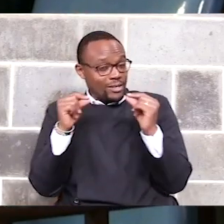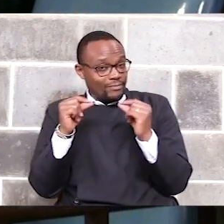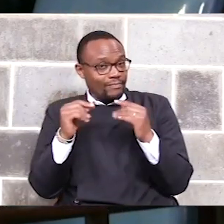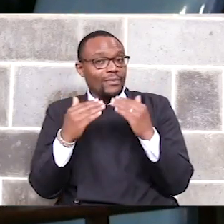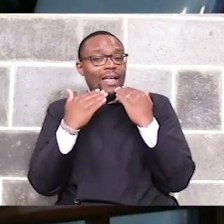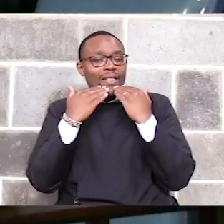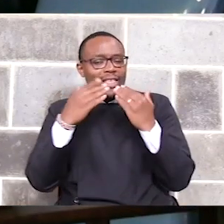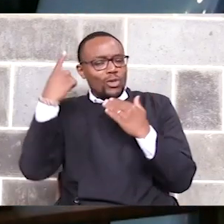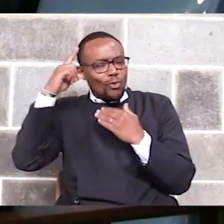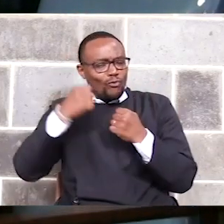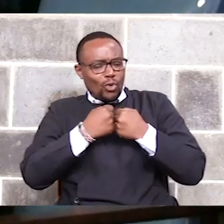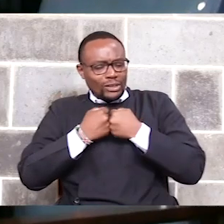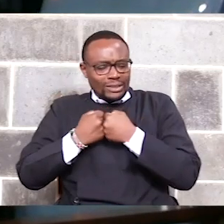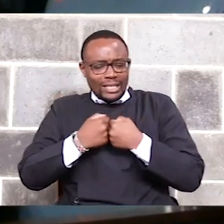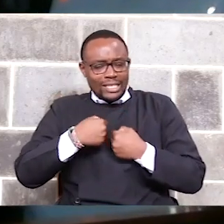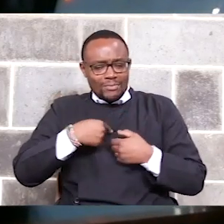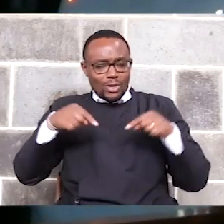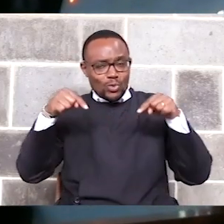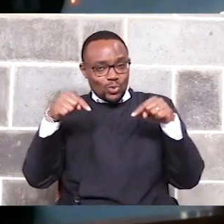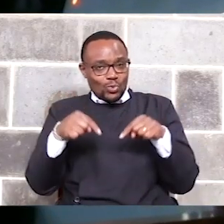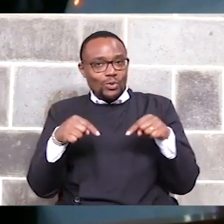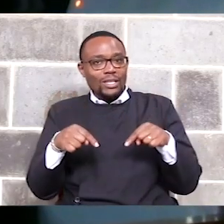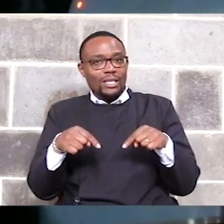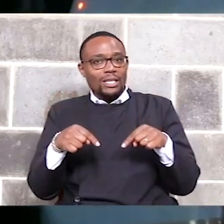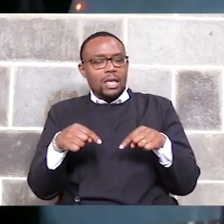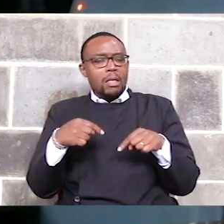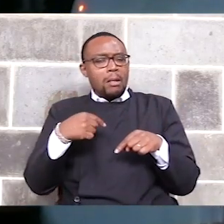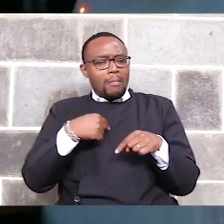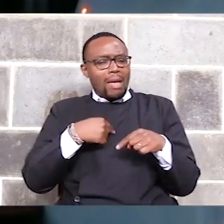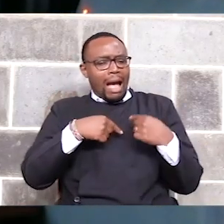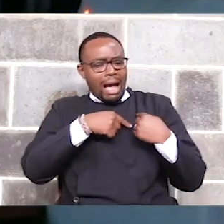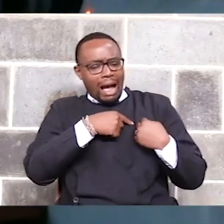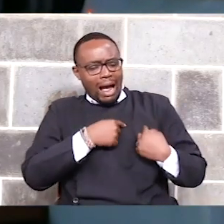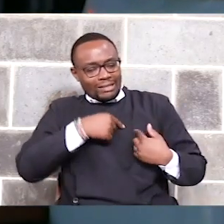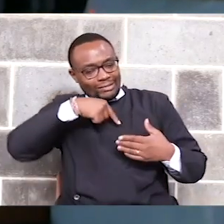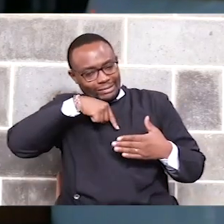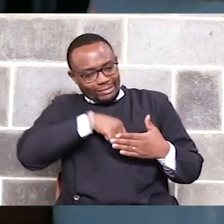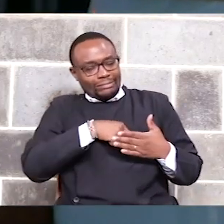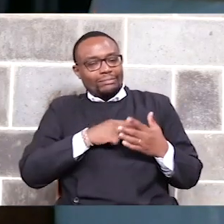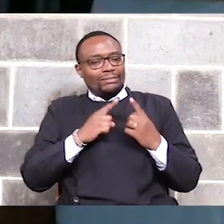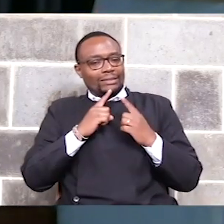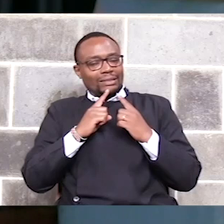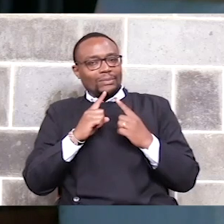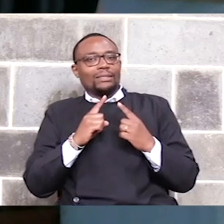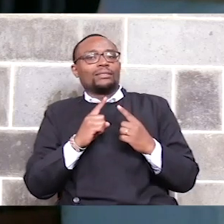Thank you for challenging me today and speaking deep into my heart.